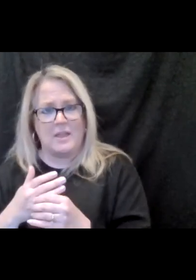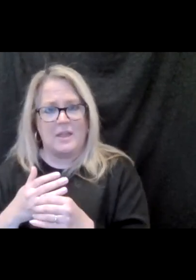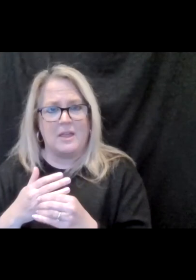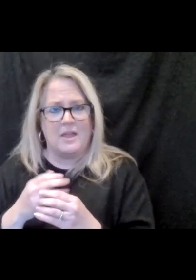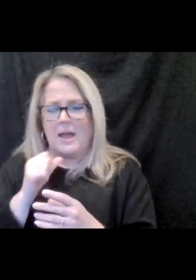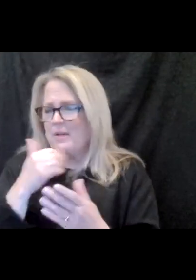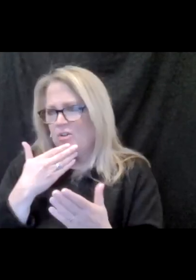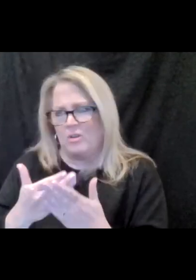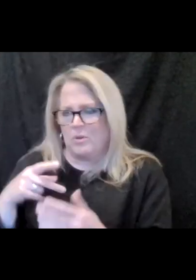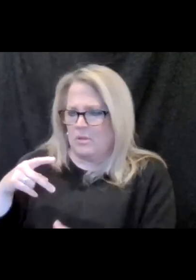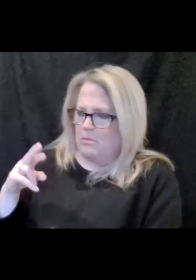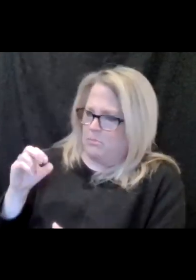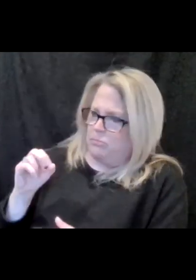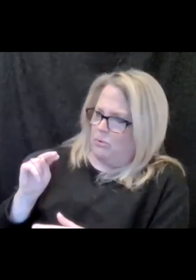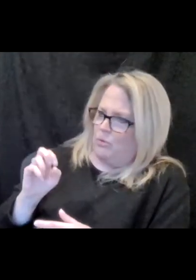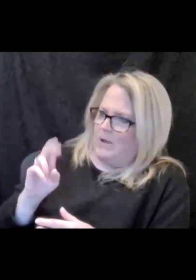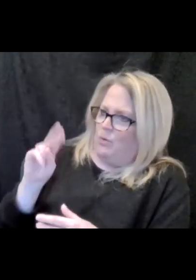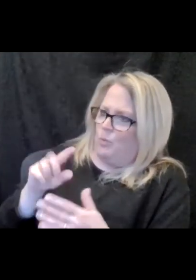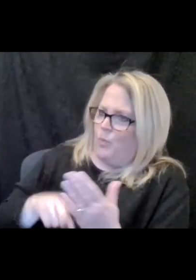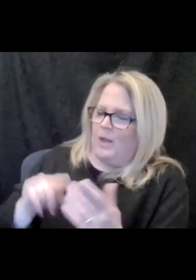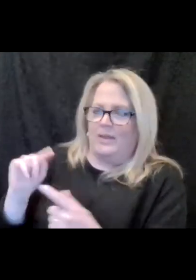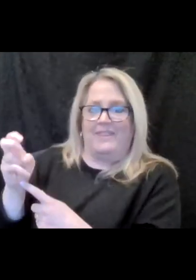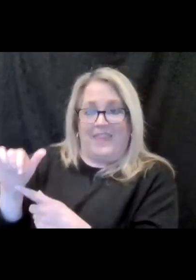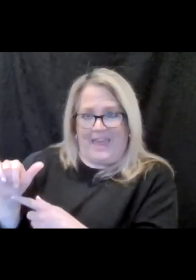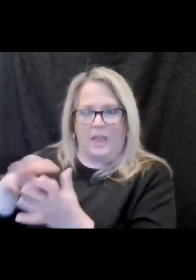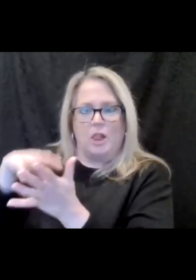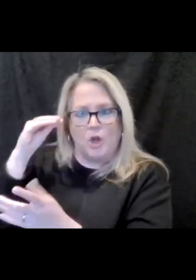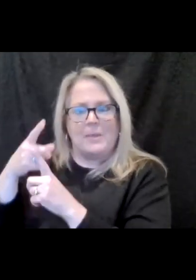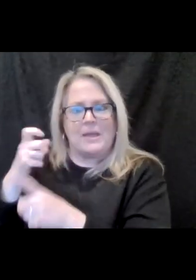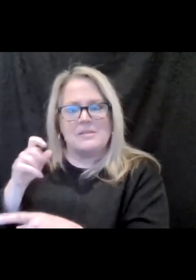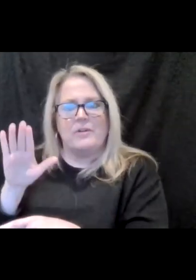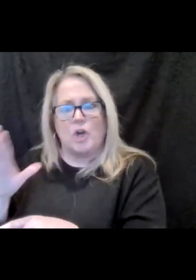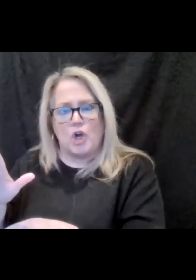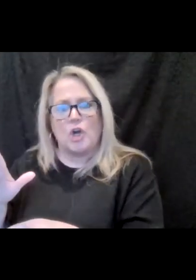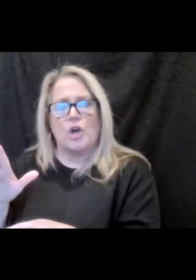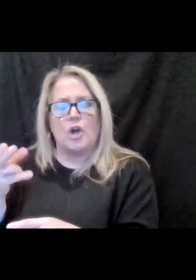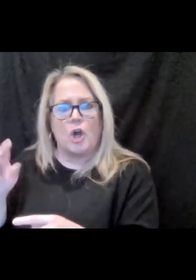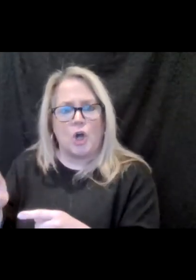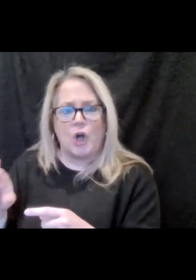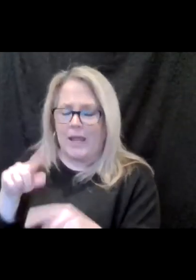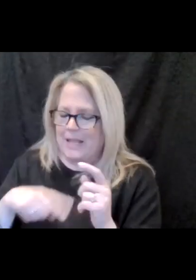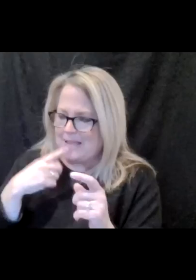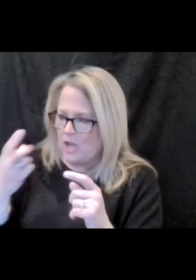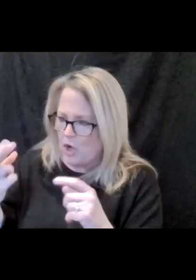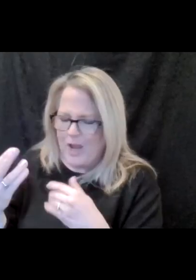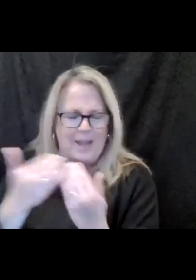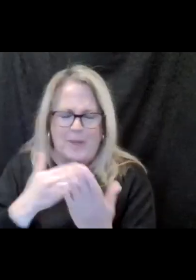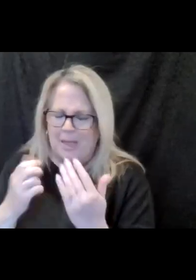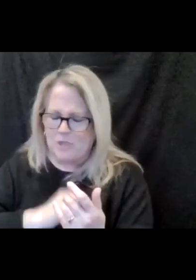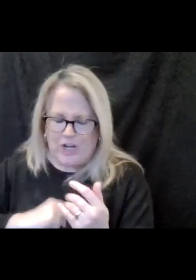good with pronouns. What they learned because of her CVI. Not her. I can't say her. Anyways, I'm